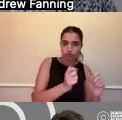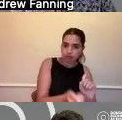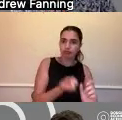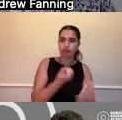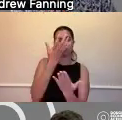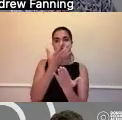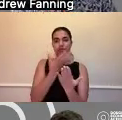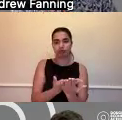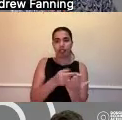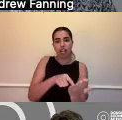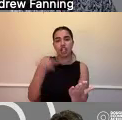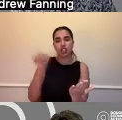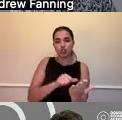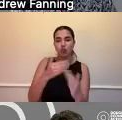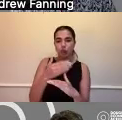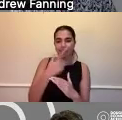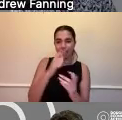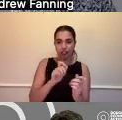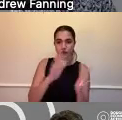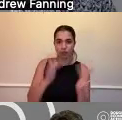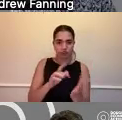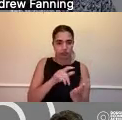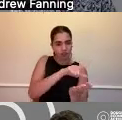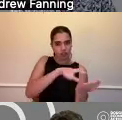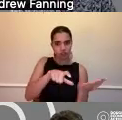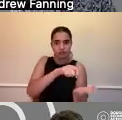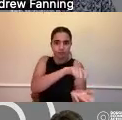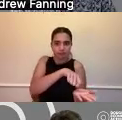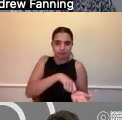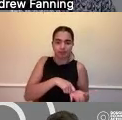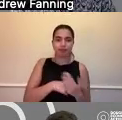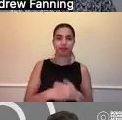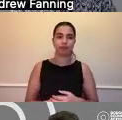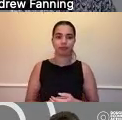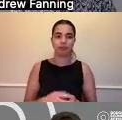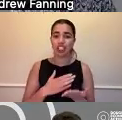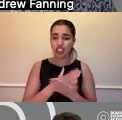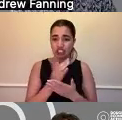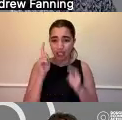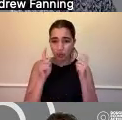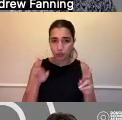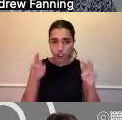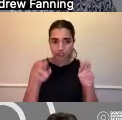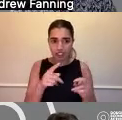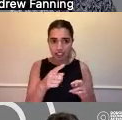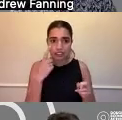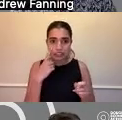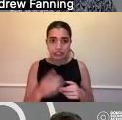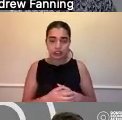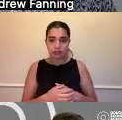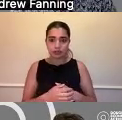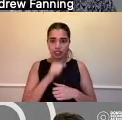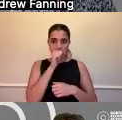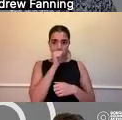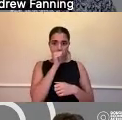work. And we can hear some thoughts. So I believe if I